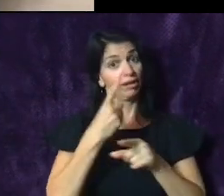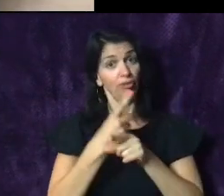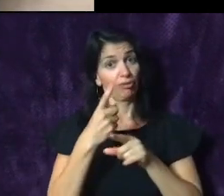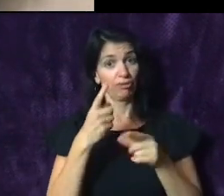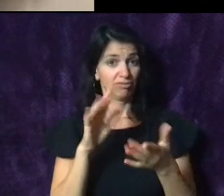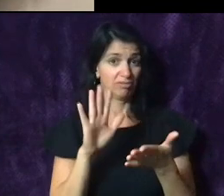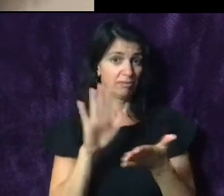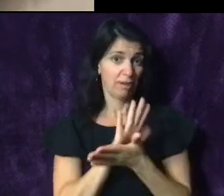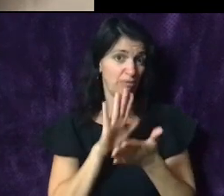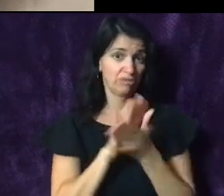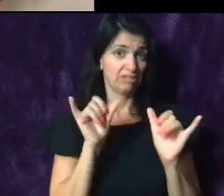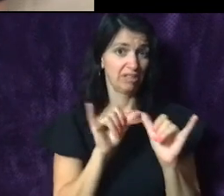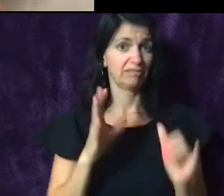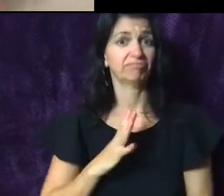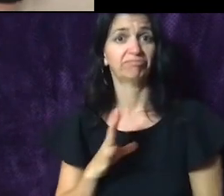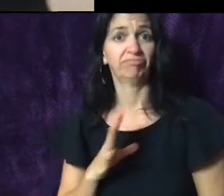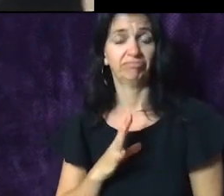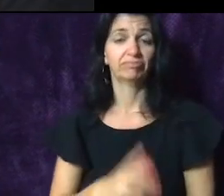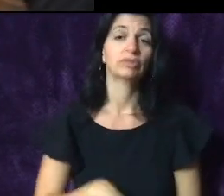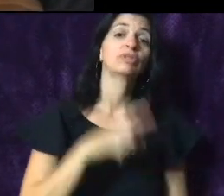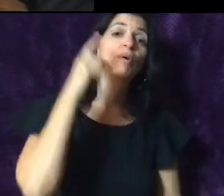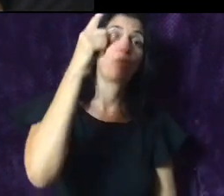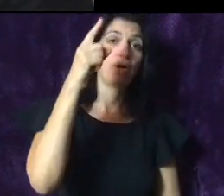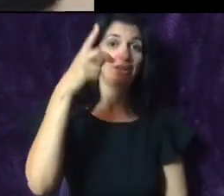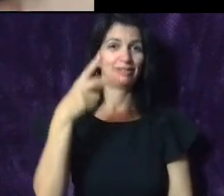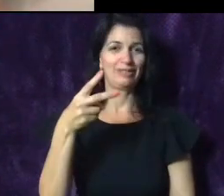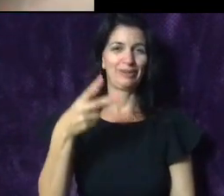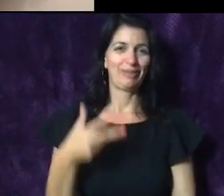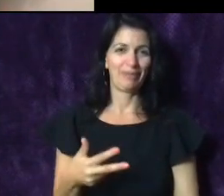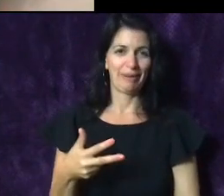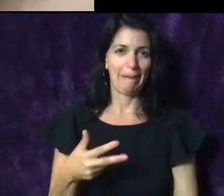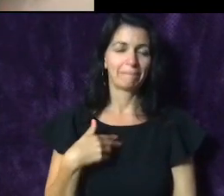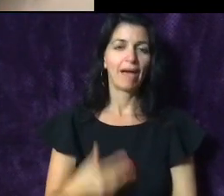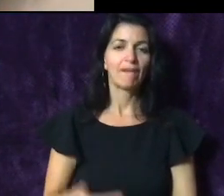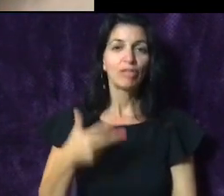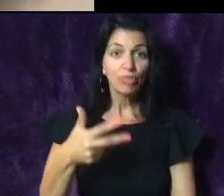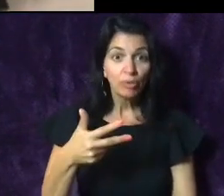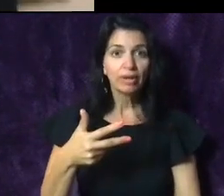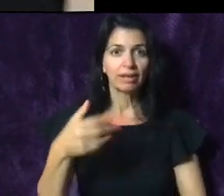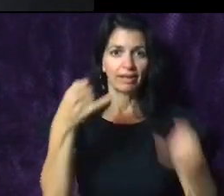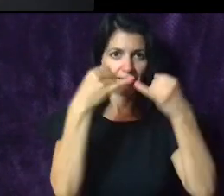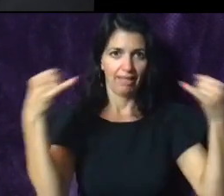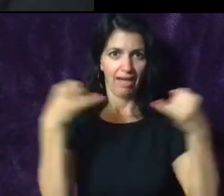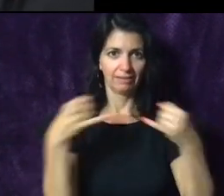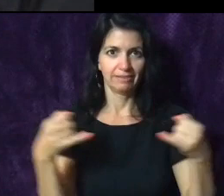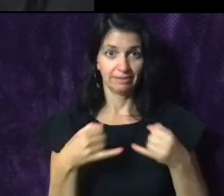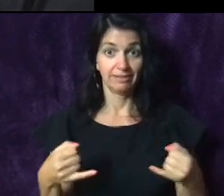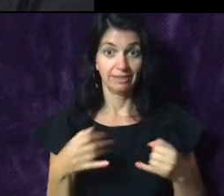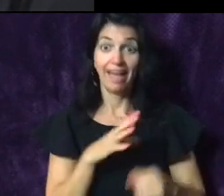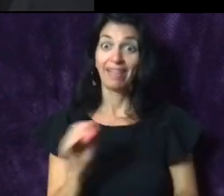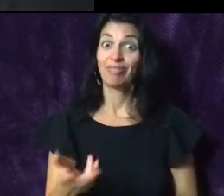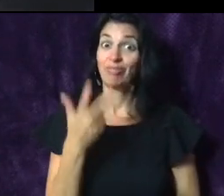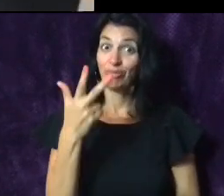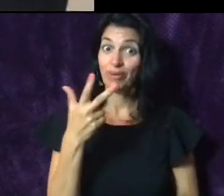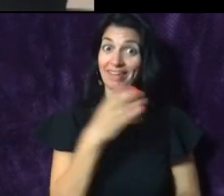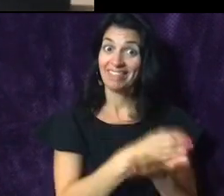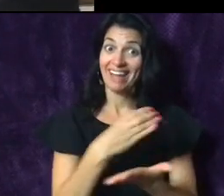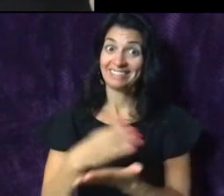have. 1, 2, 3. No. We have 3 lines and we have 3 glasses.